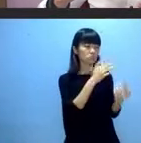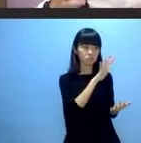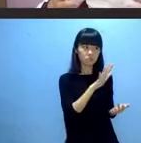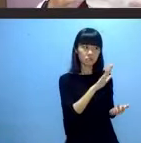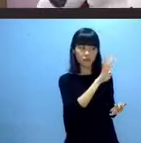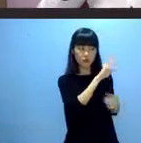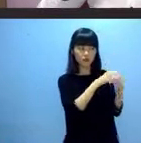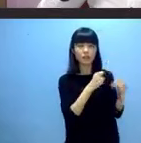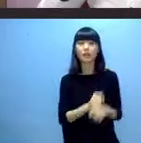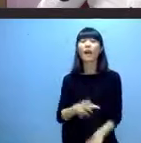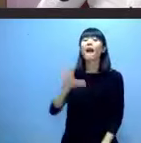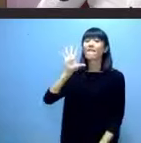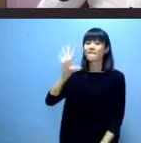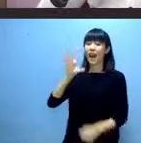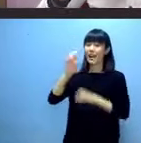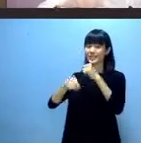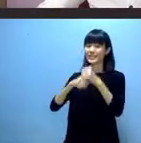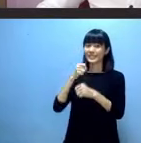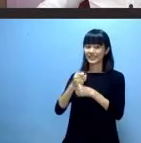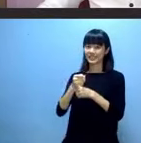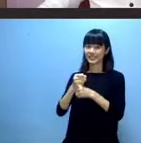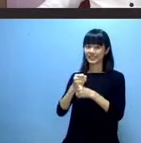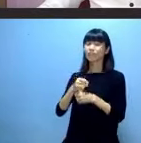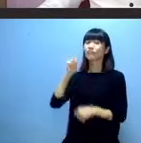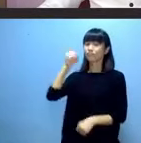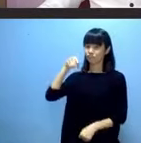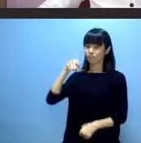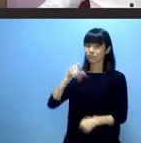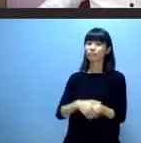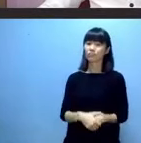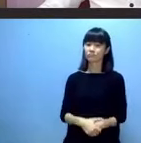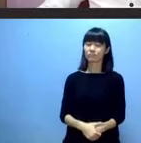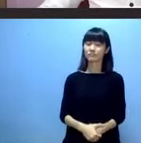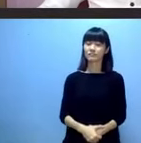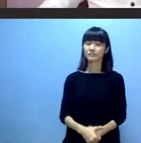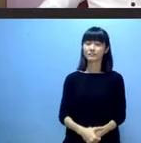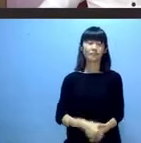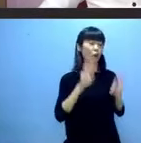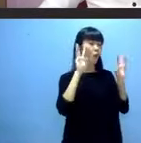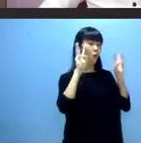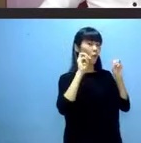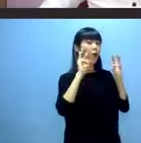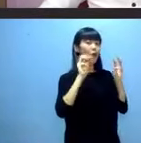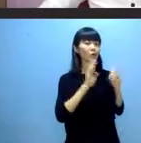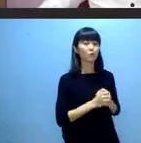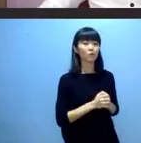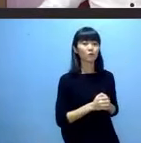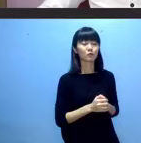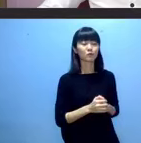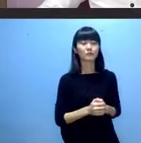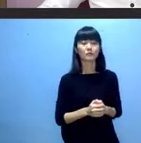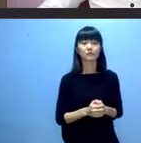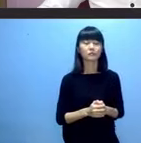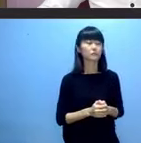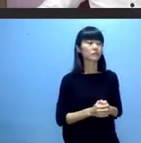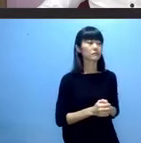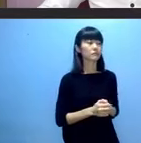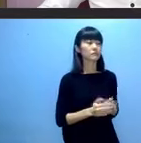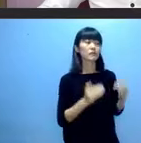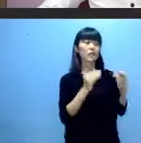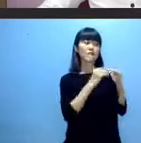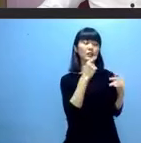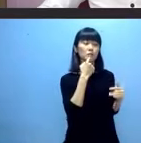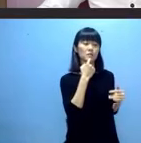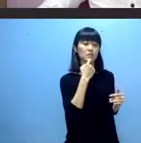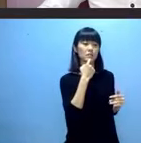3 years. Five years now. Yes. Wow. Wow. Wow. And is it fair to say that COVID is probably the